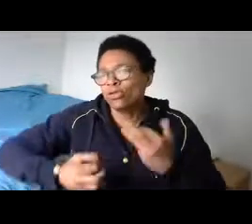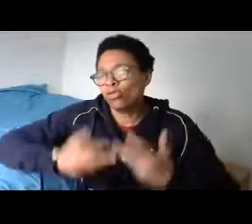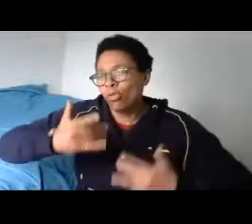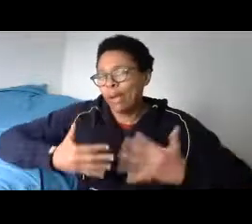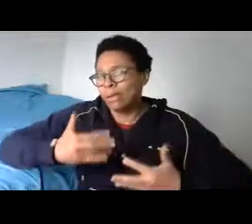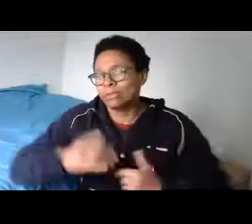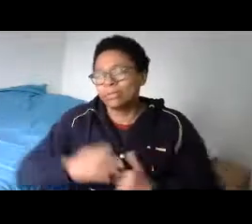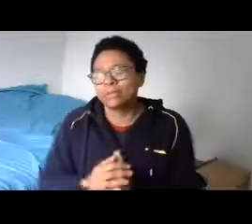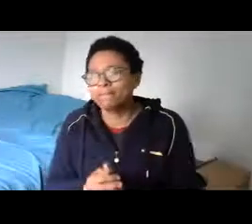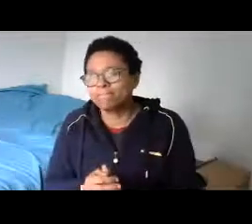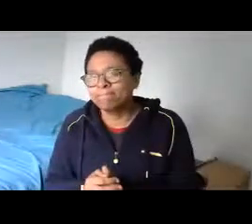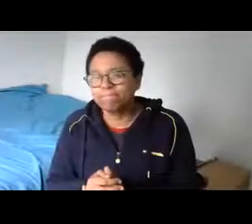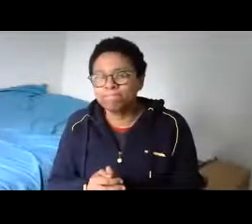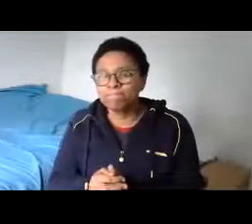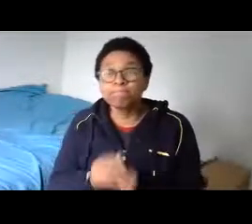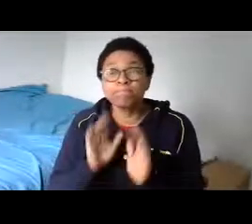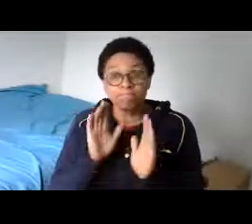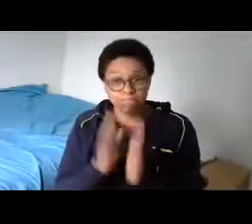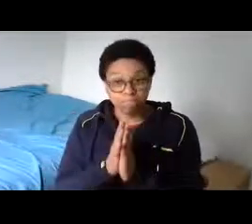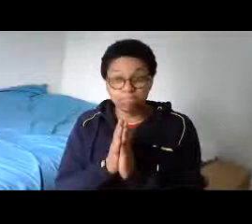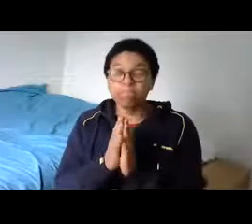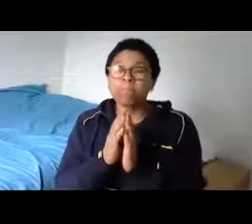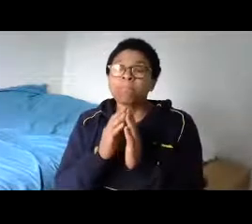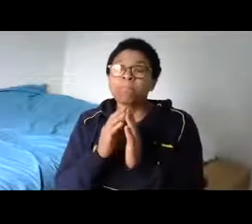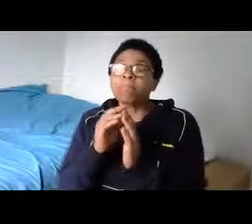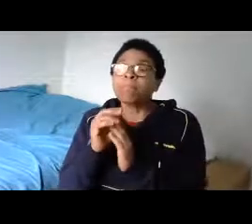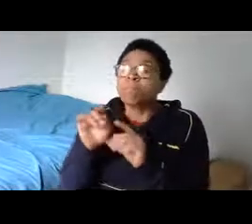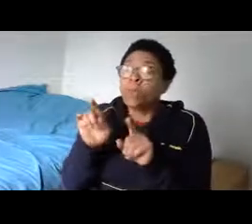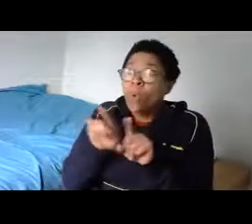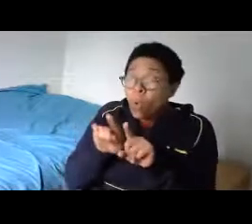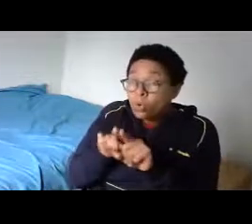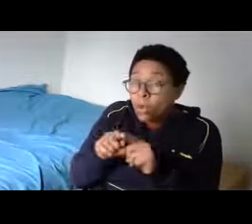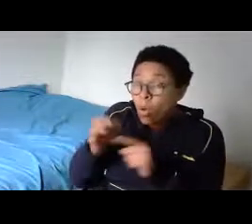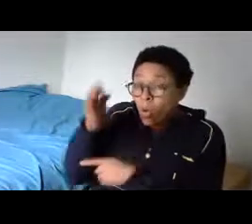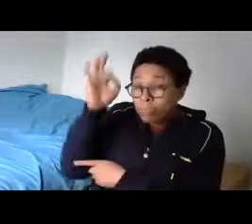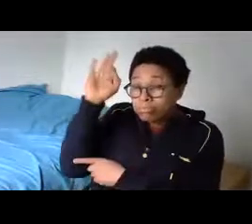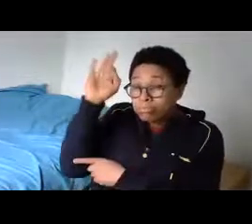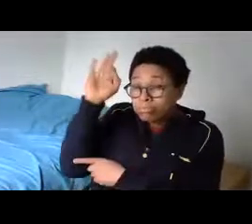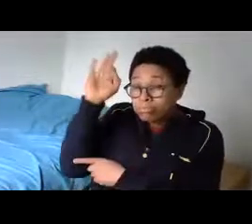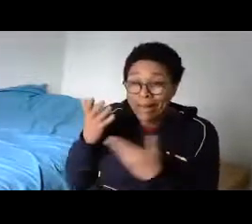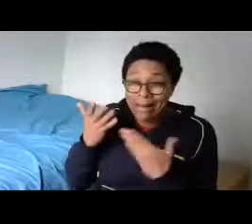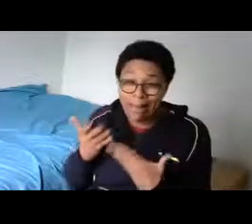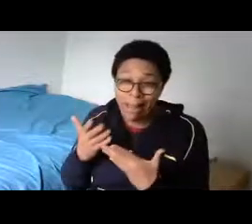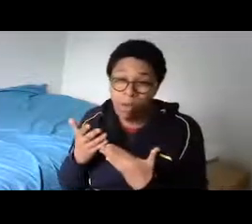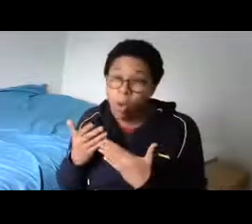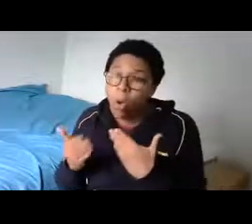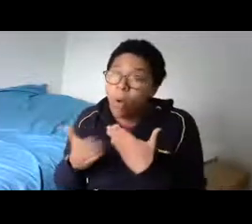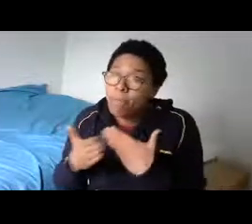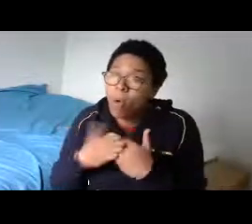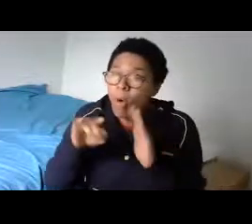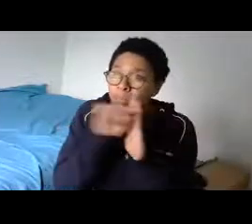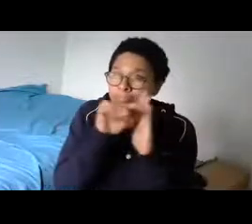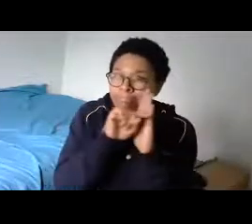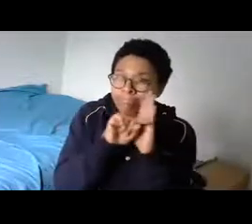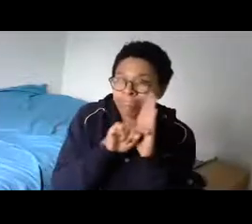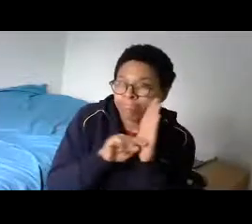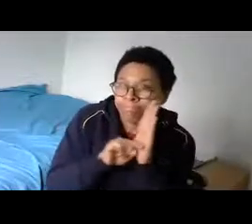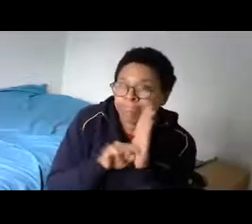What also is important so local authorities now putting more and more restrictions on direct